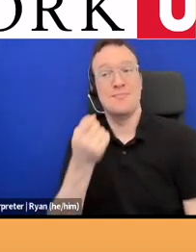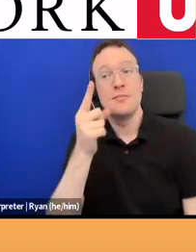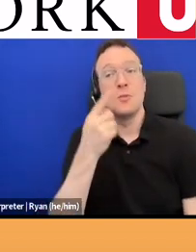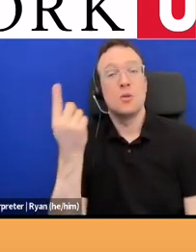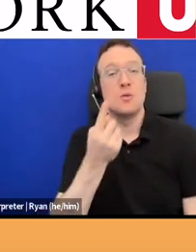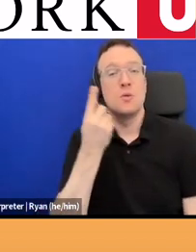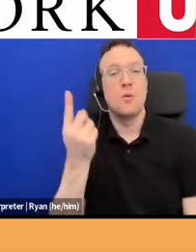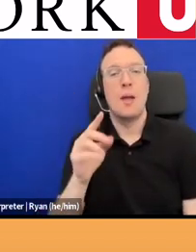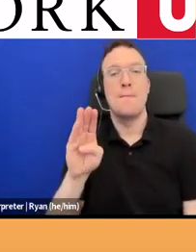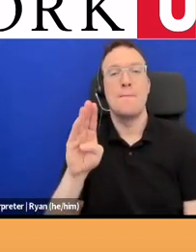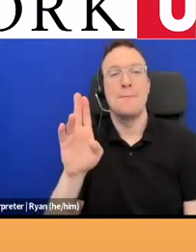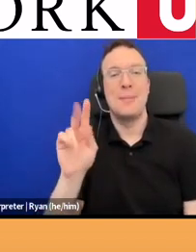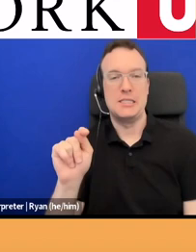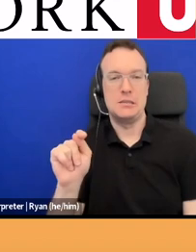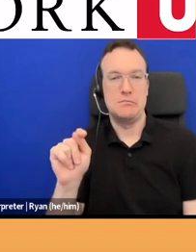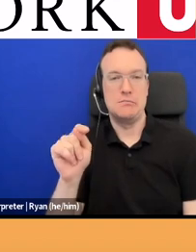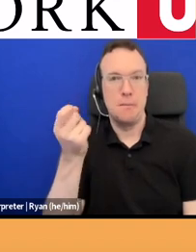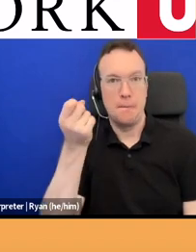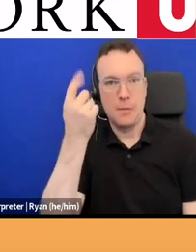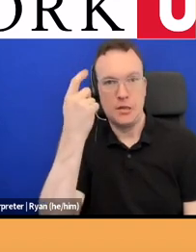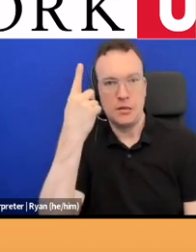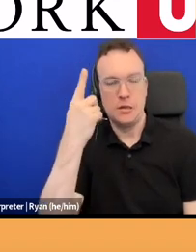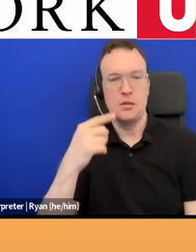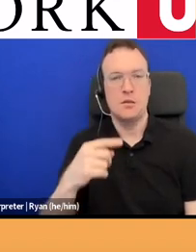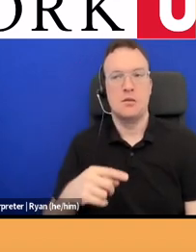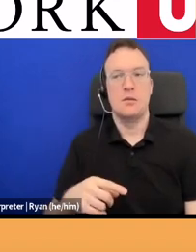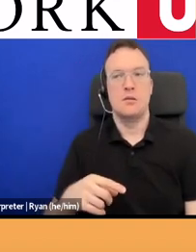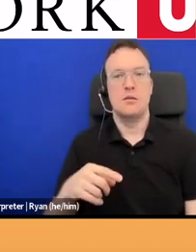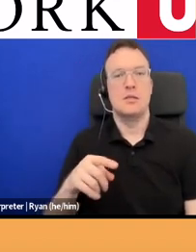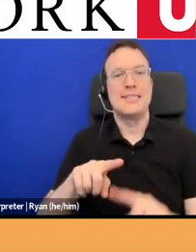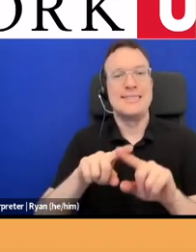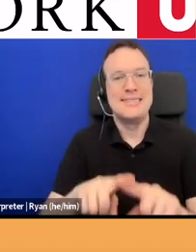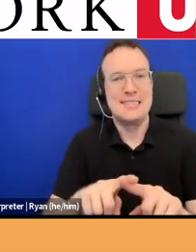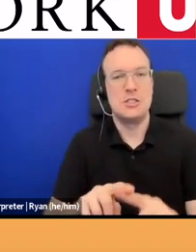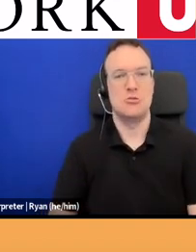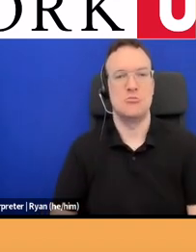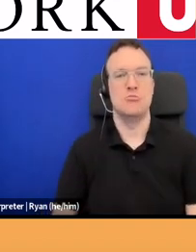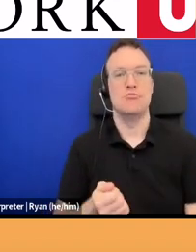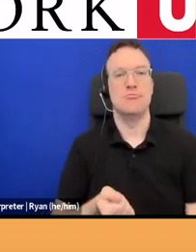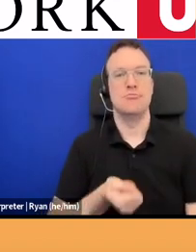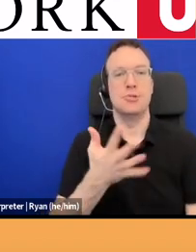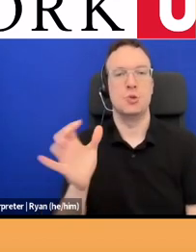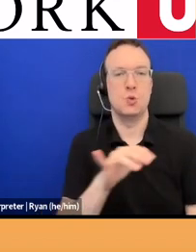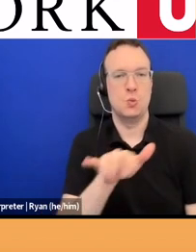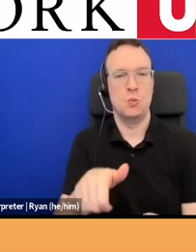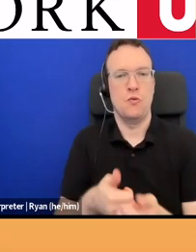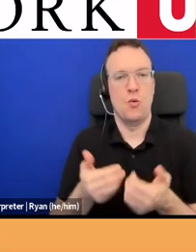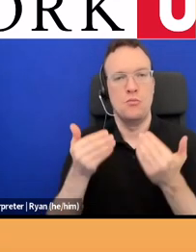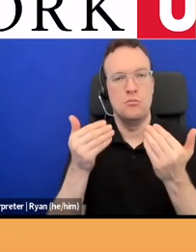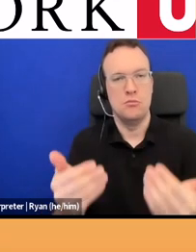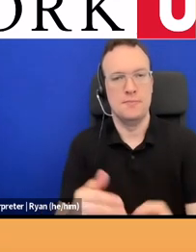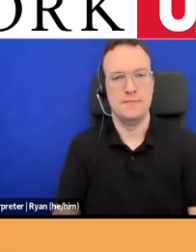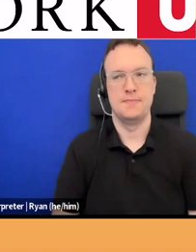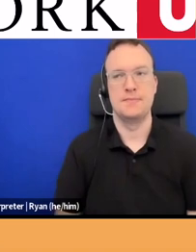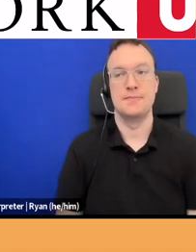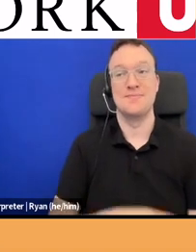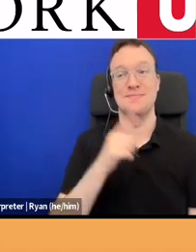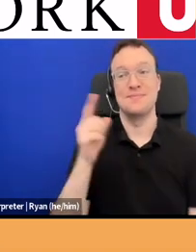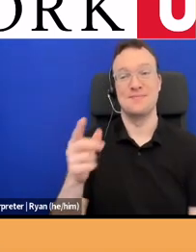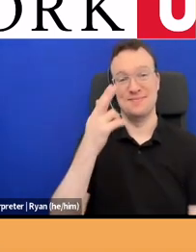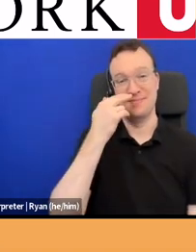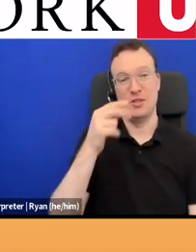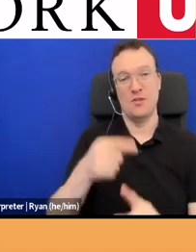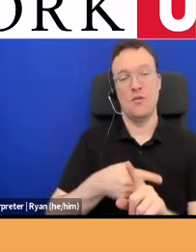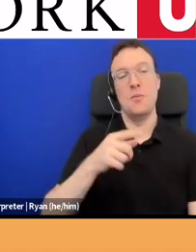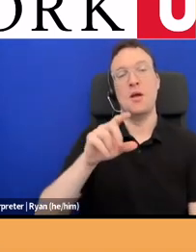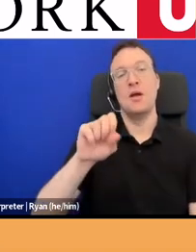a but, a condition, a disclaimer. This cartoon by Salvadorian